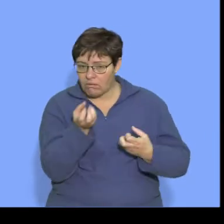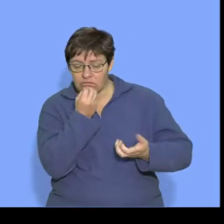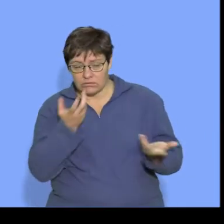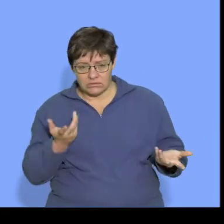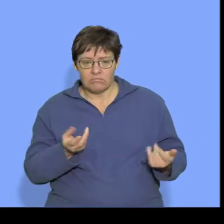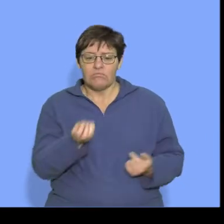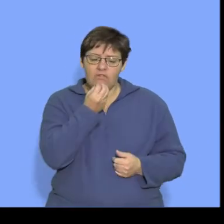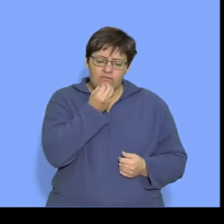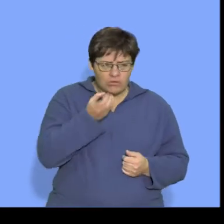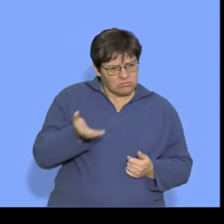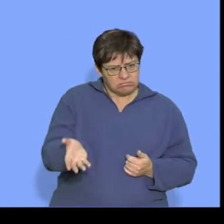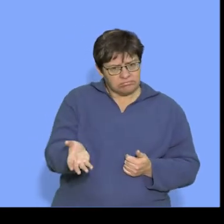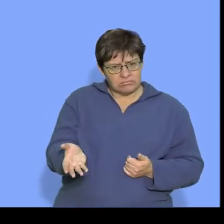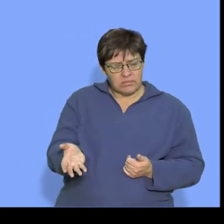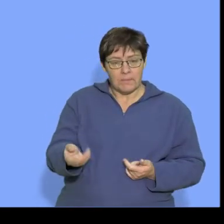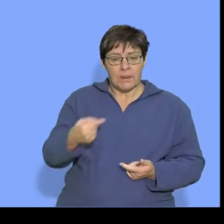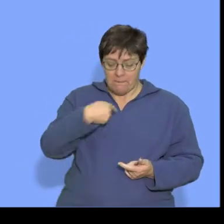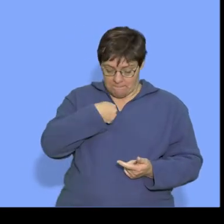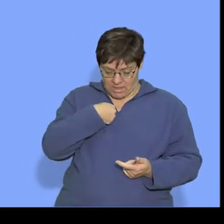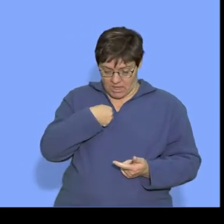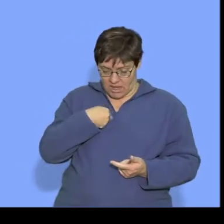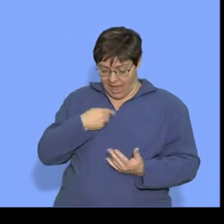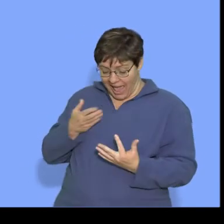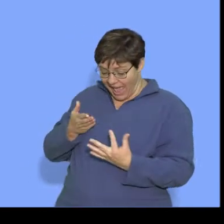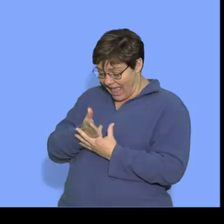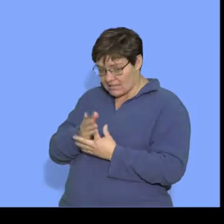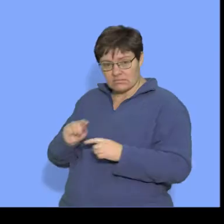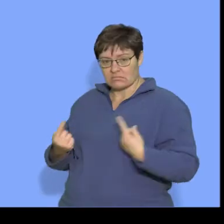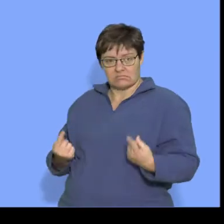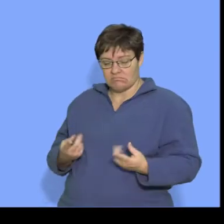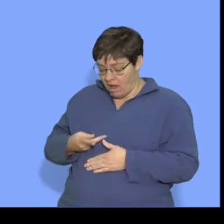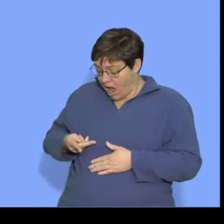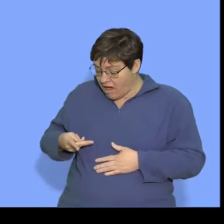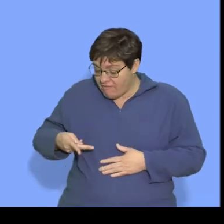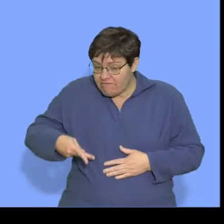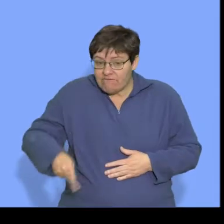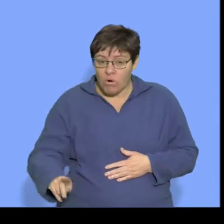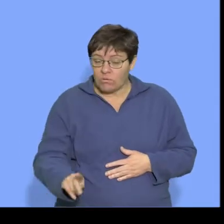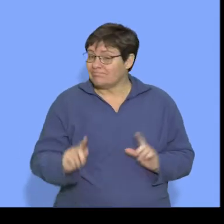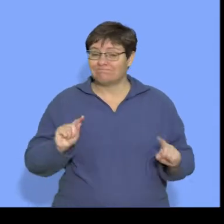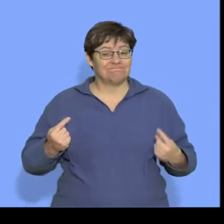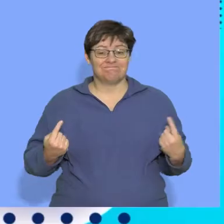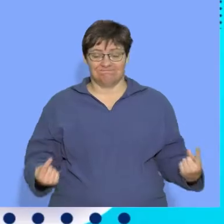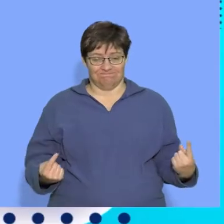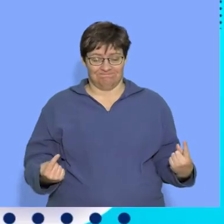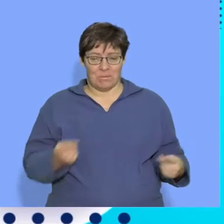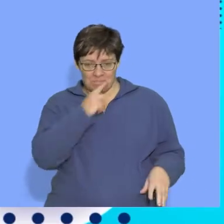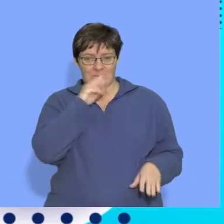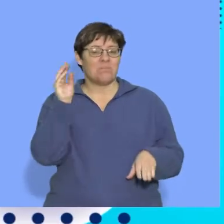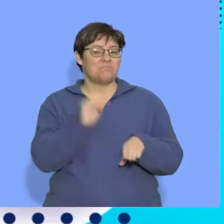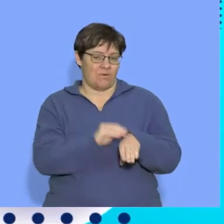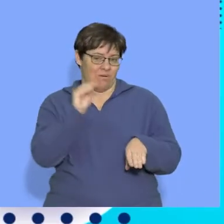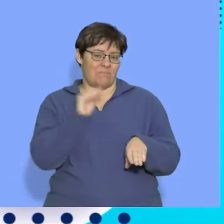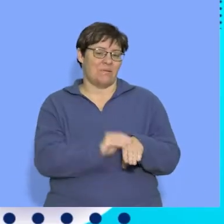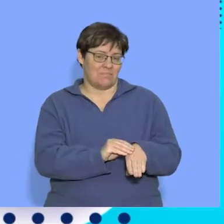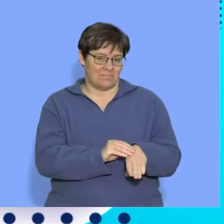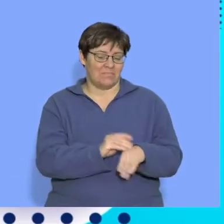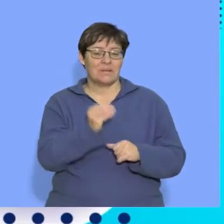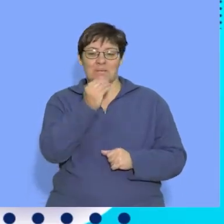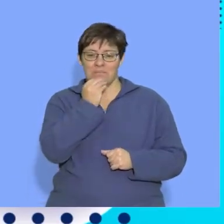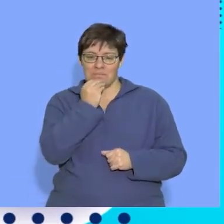food, but if that food is not being able to be accessed by people, it's also an indication of